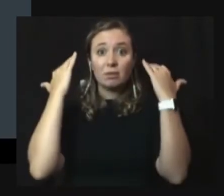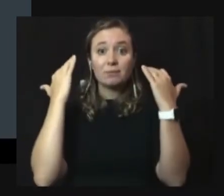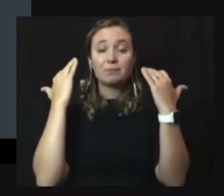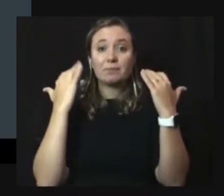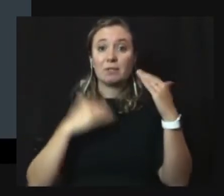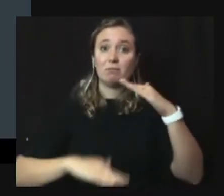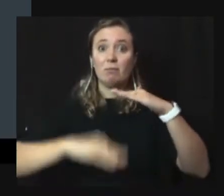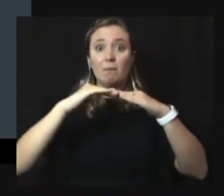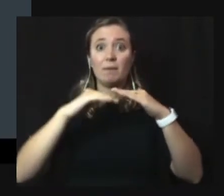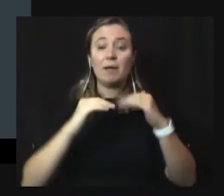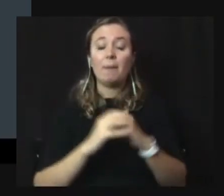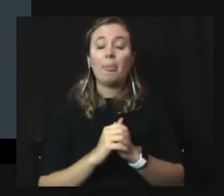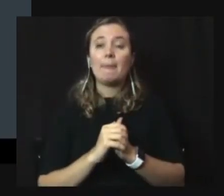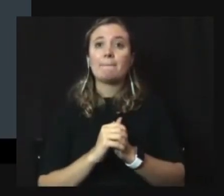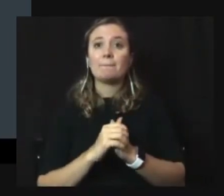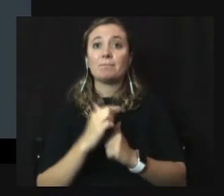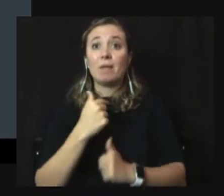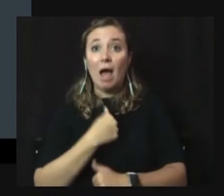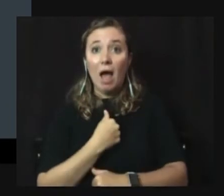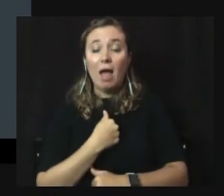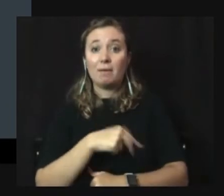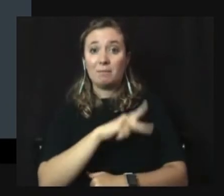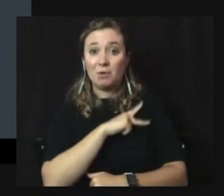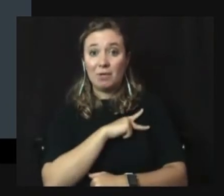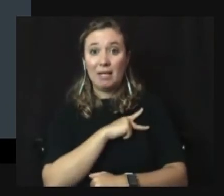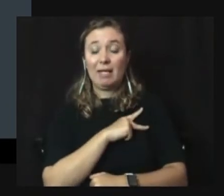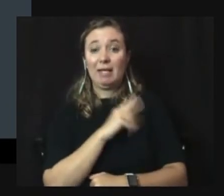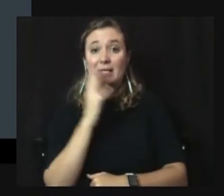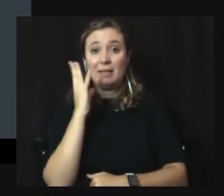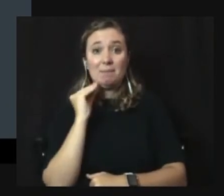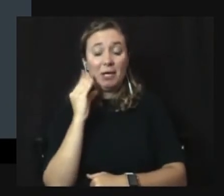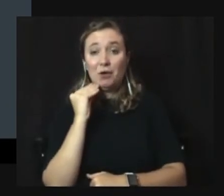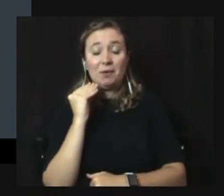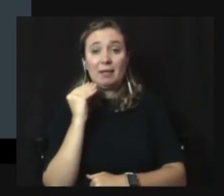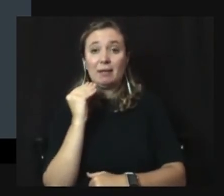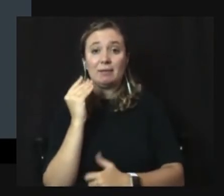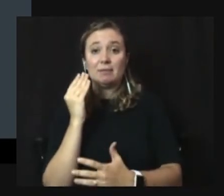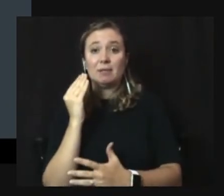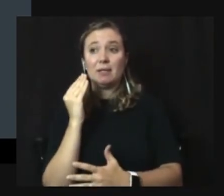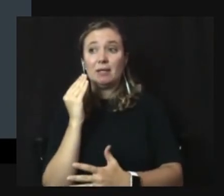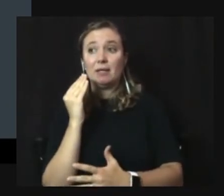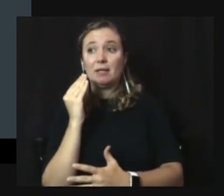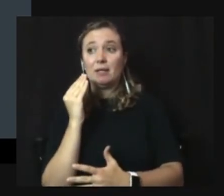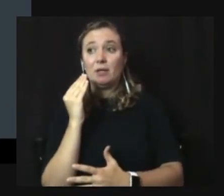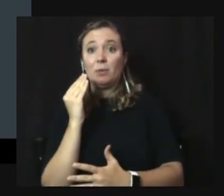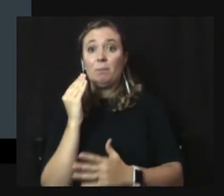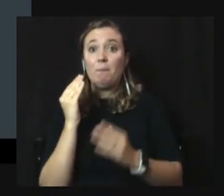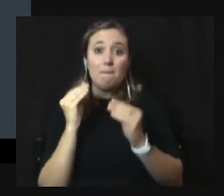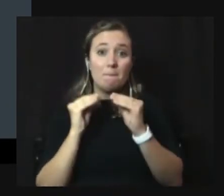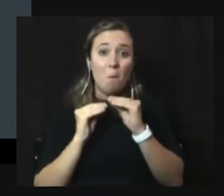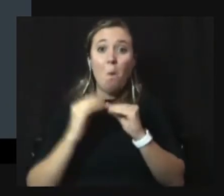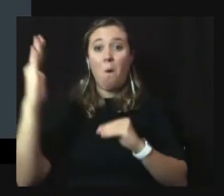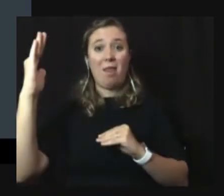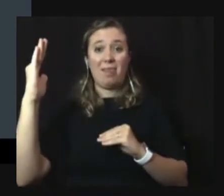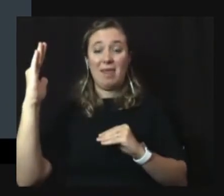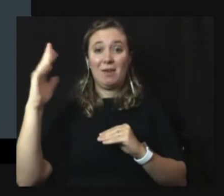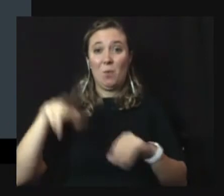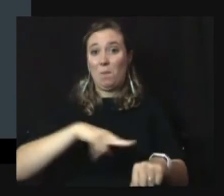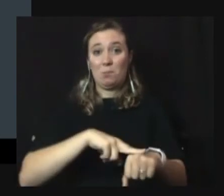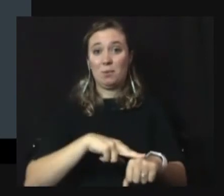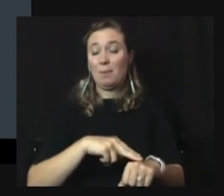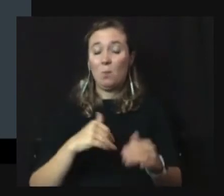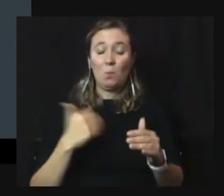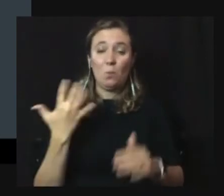person, I experience this like 3 standard deviations from the norm. Like,